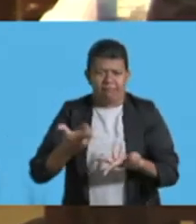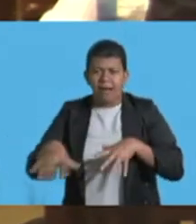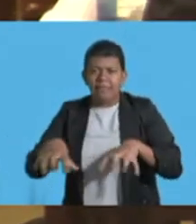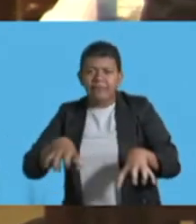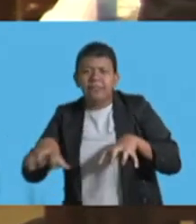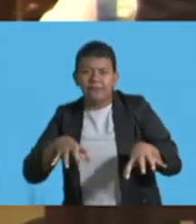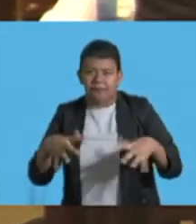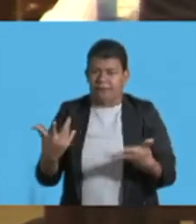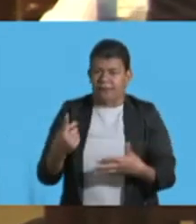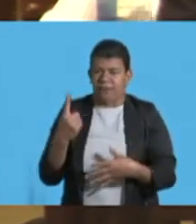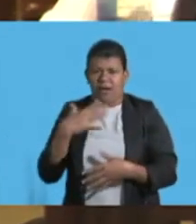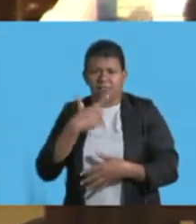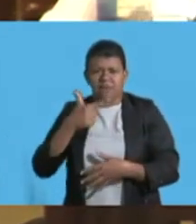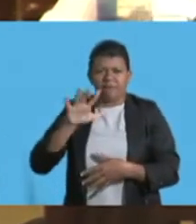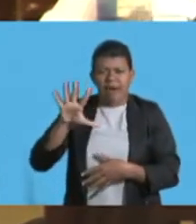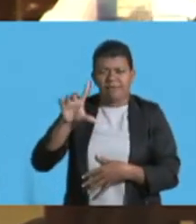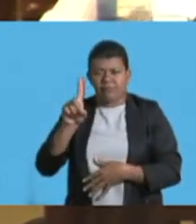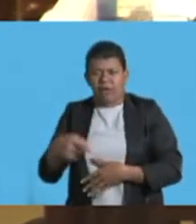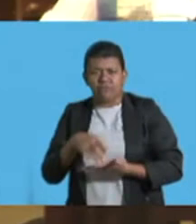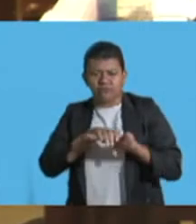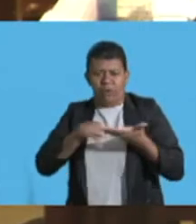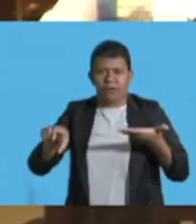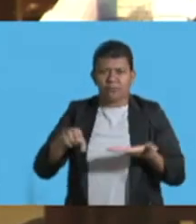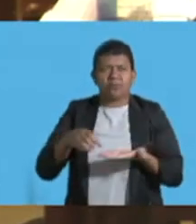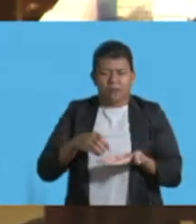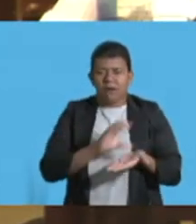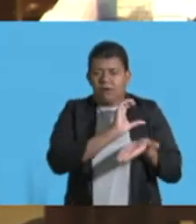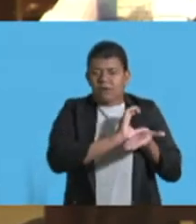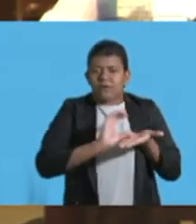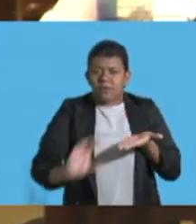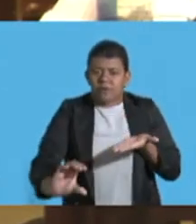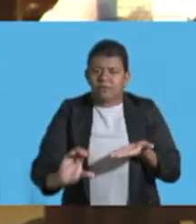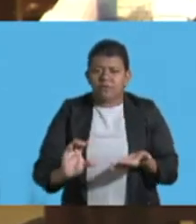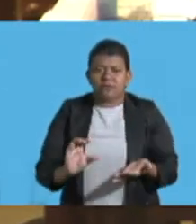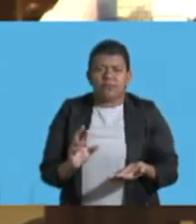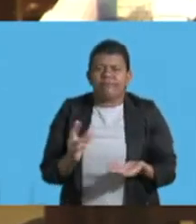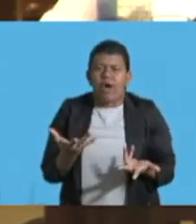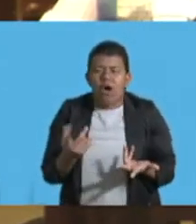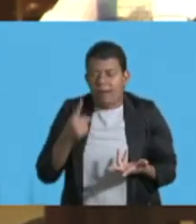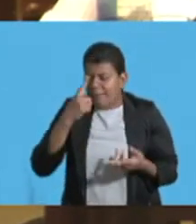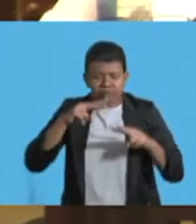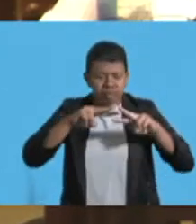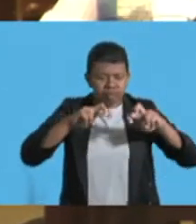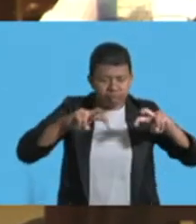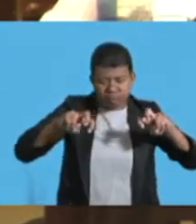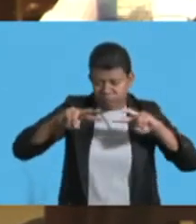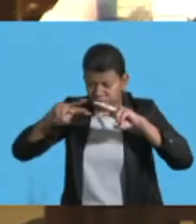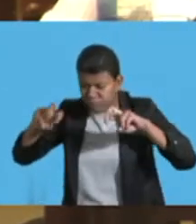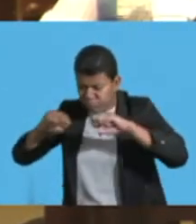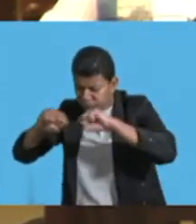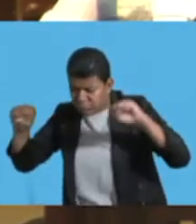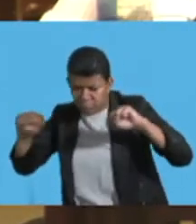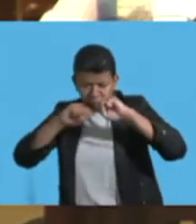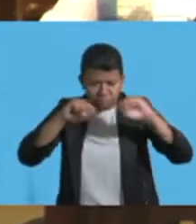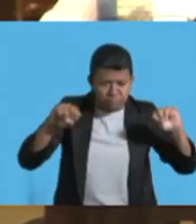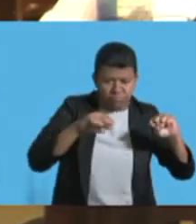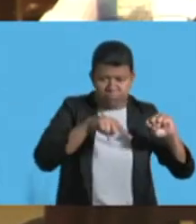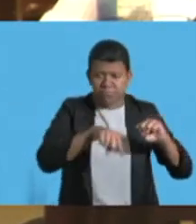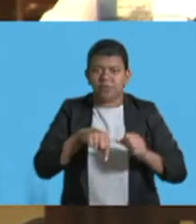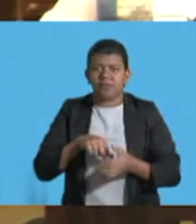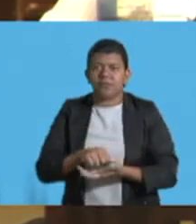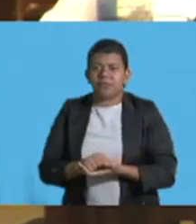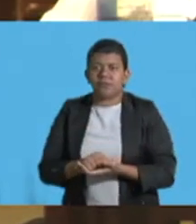been allocated for the completion of phase 2 of the household travel survey. The scope of work of phase 2 target